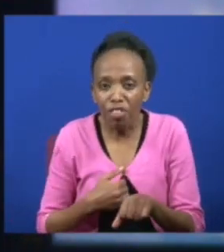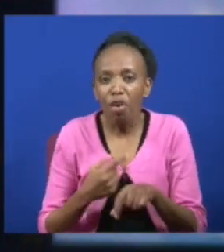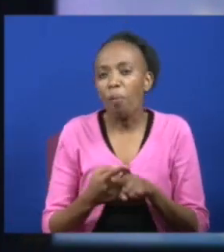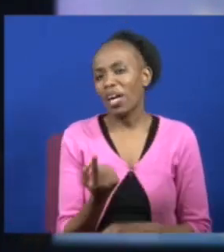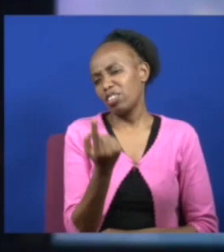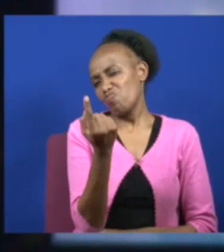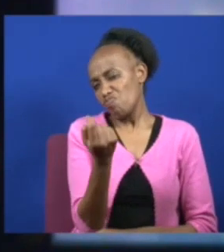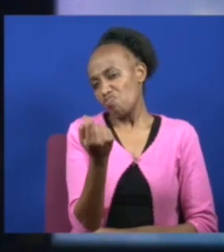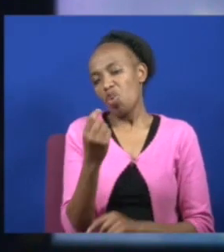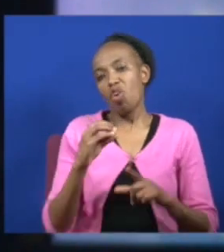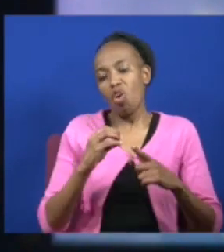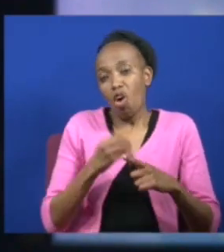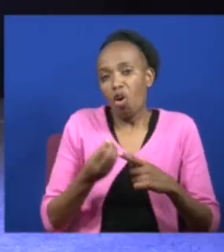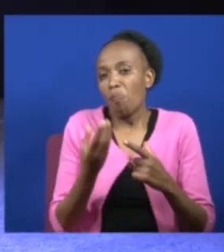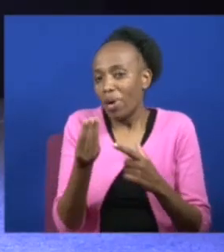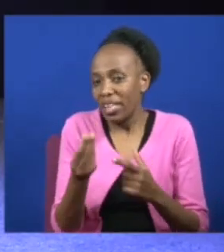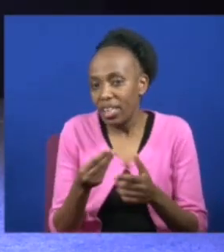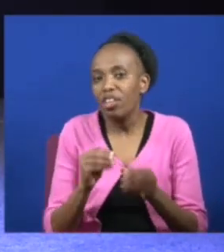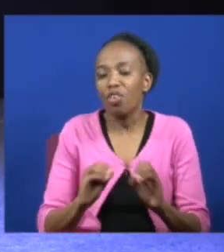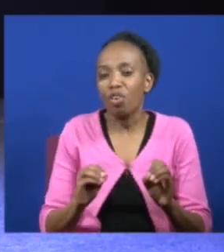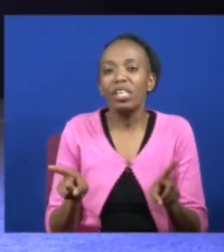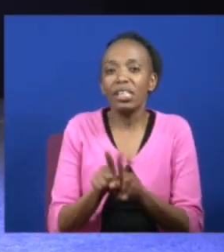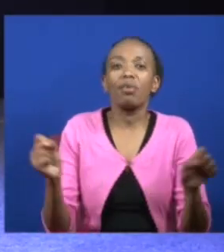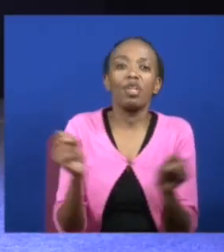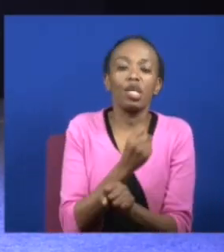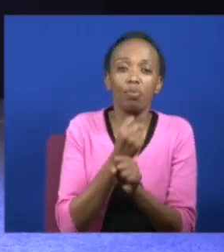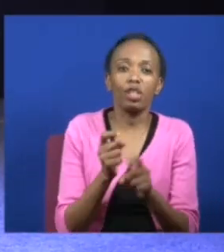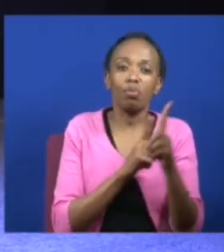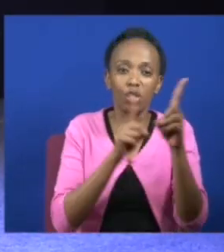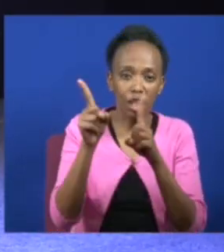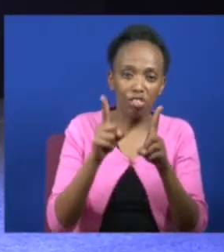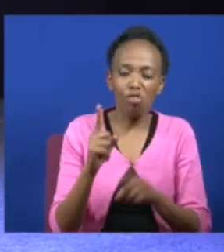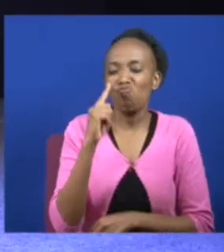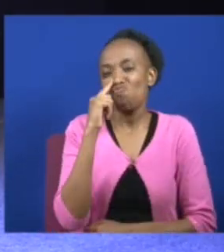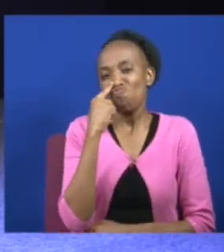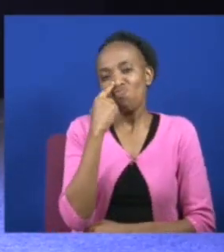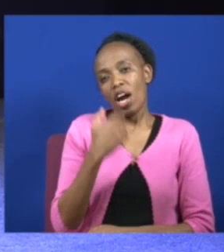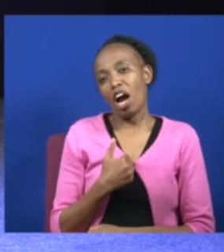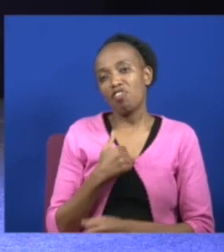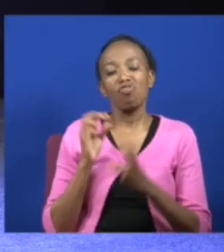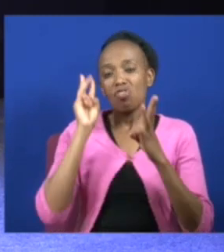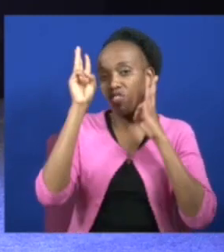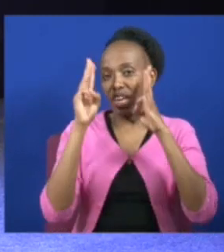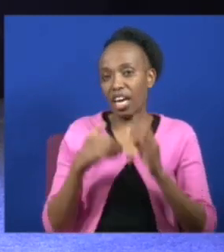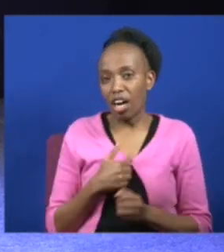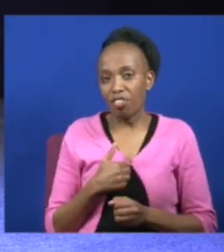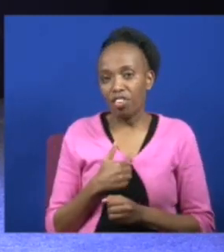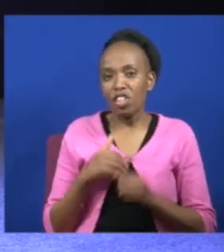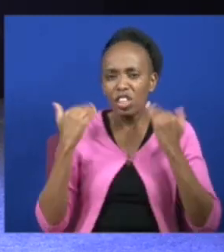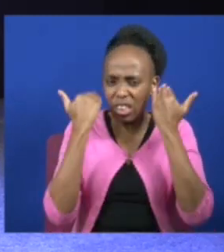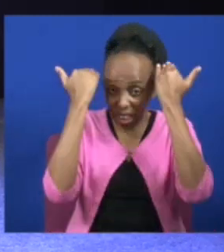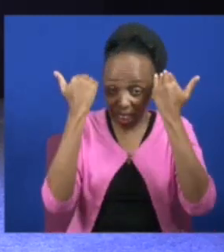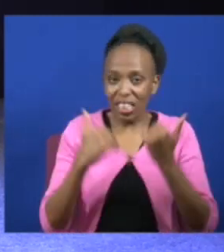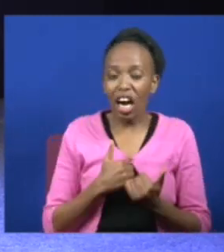have little or no money. We cannot even travel. There is boredom. There is anxiety, there is